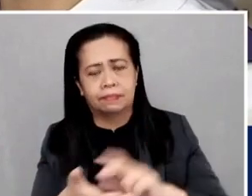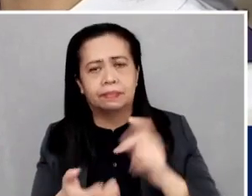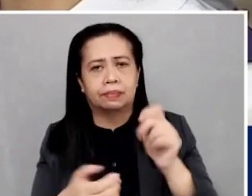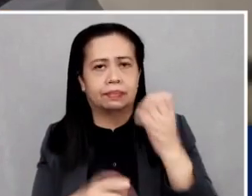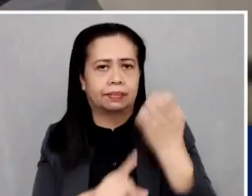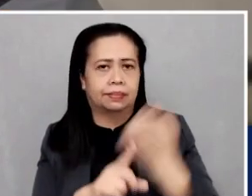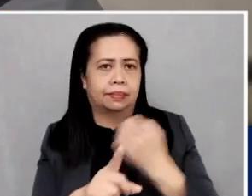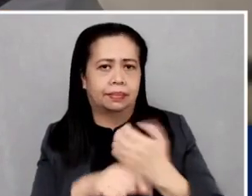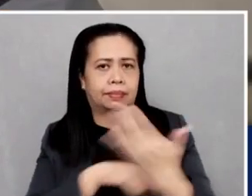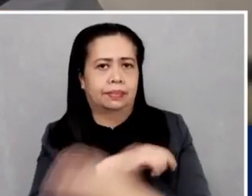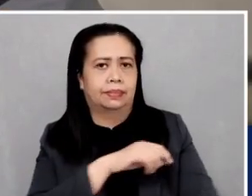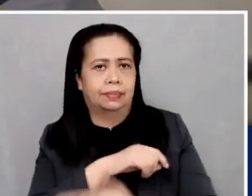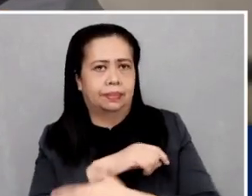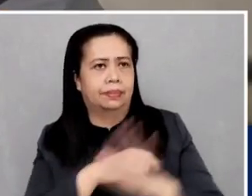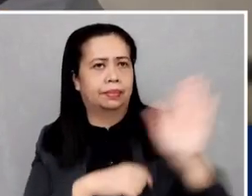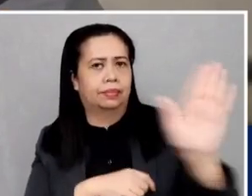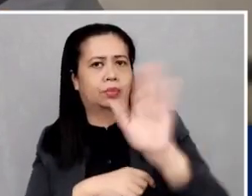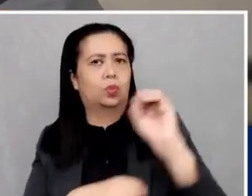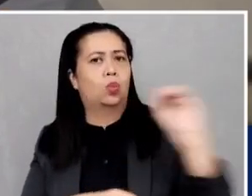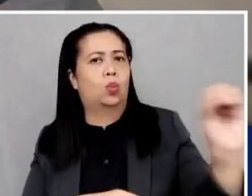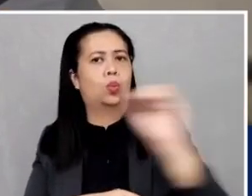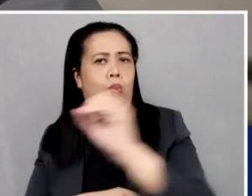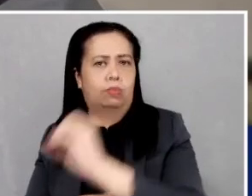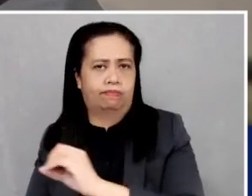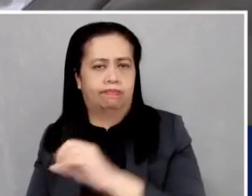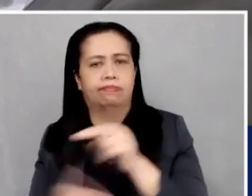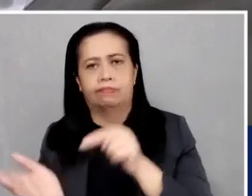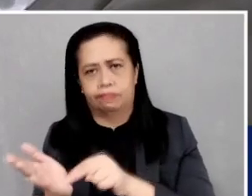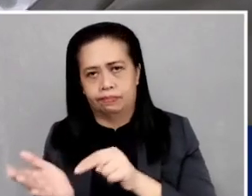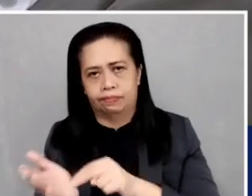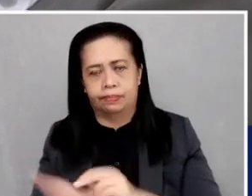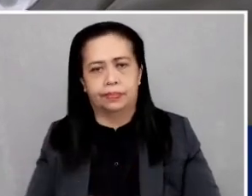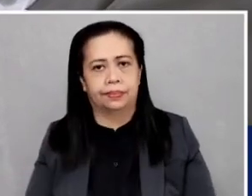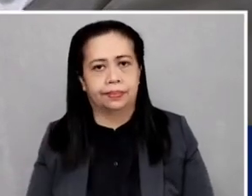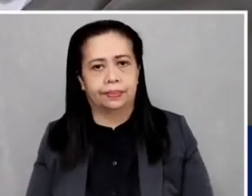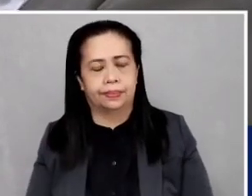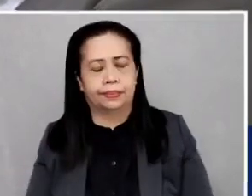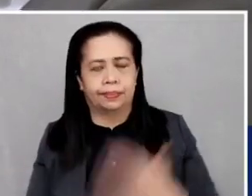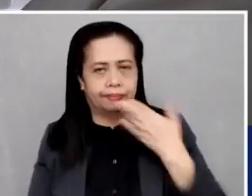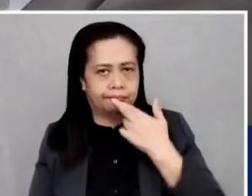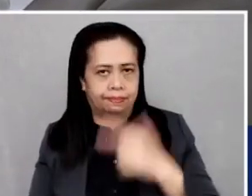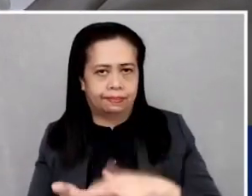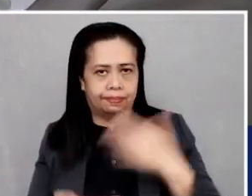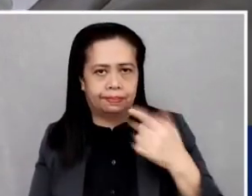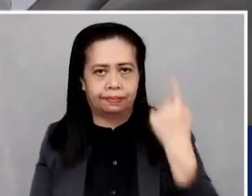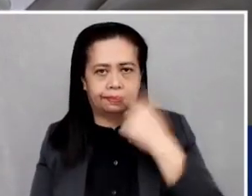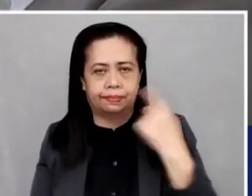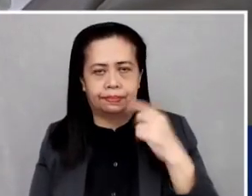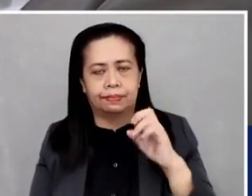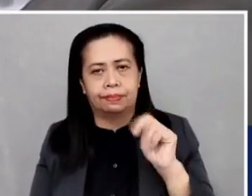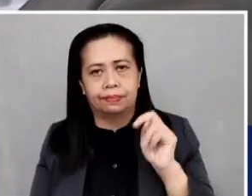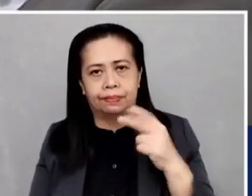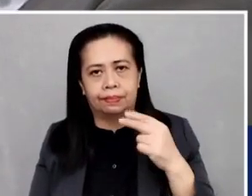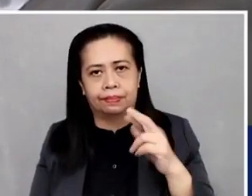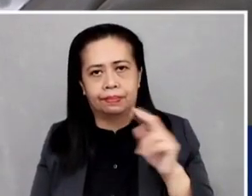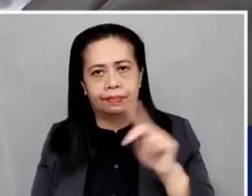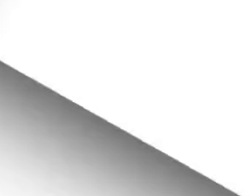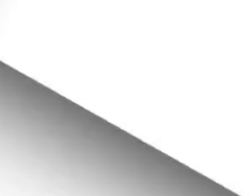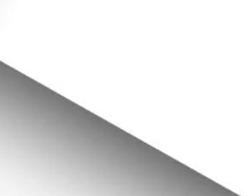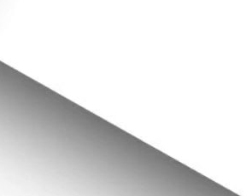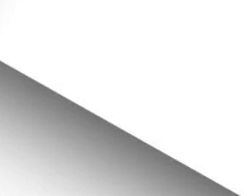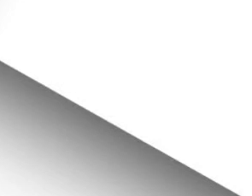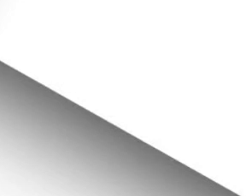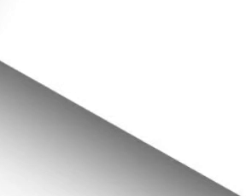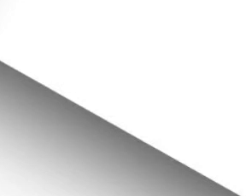bawat bansa sa sarili nitong nurses. Zen Hernandez, ABS-CBN News.